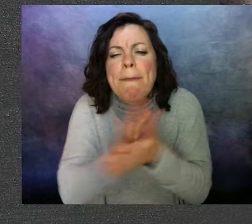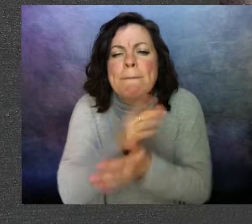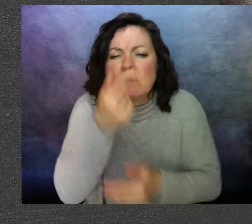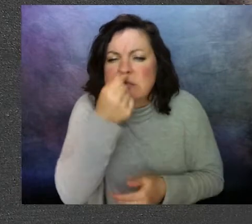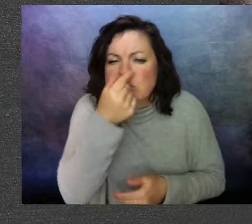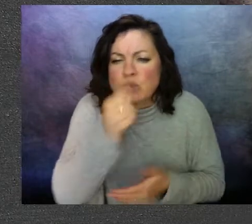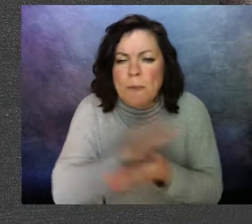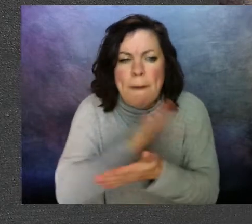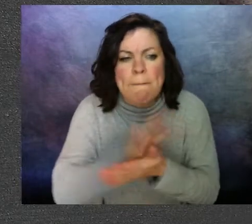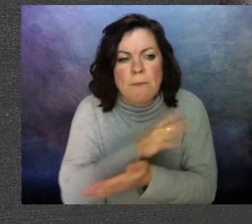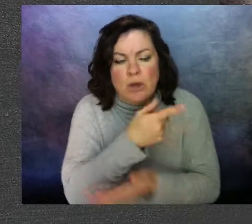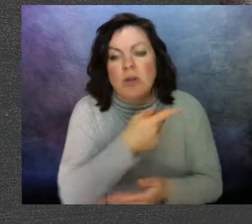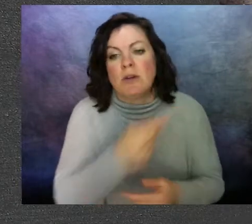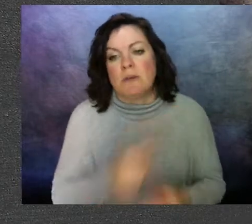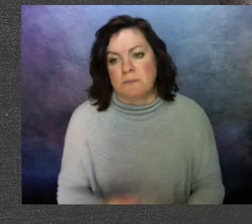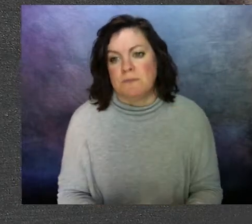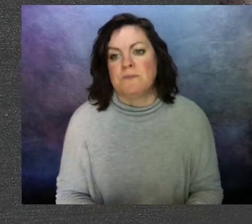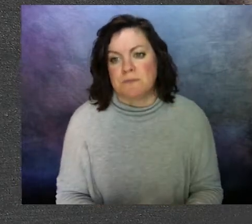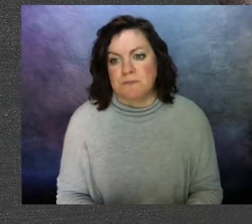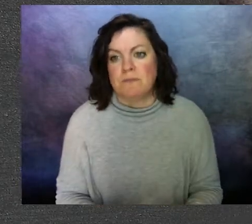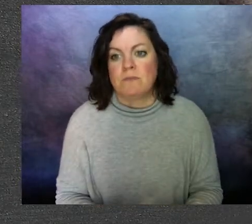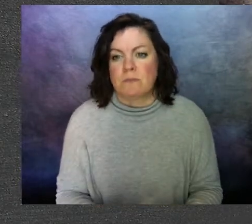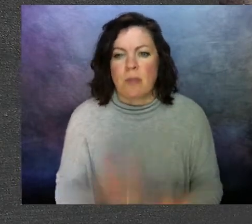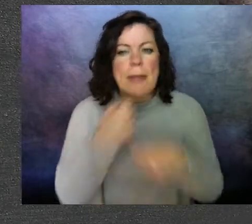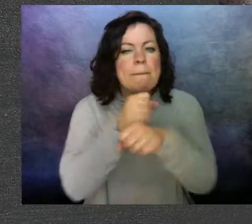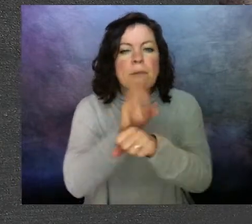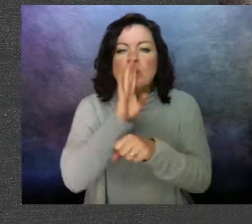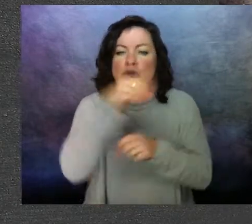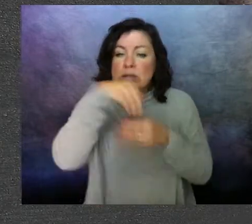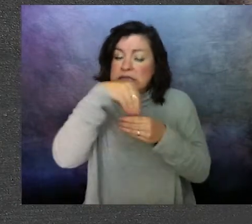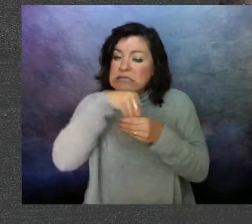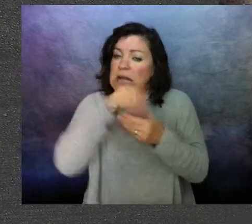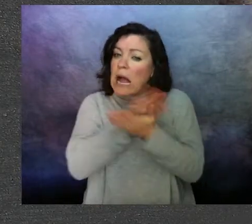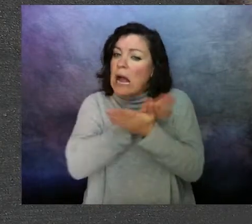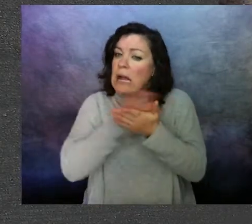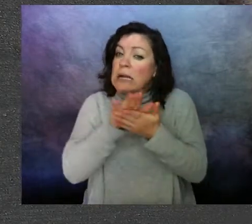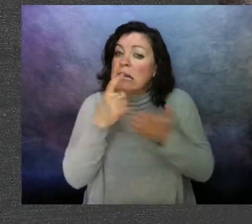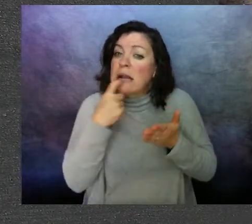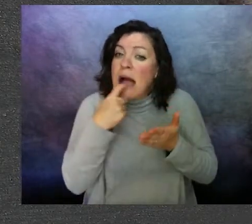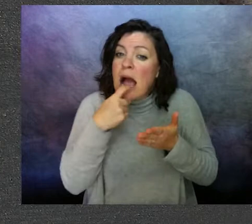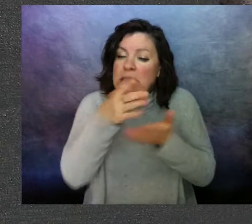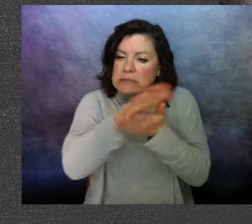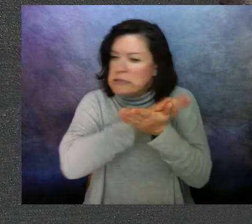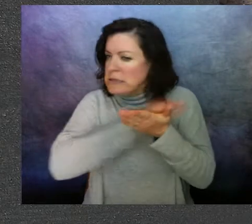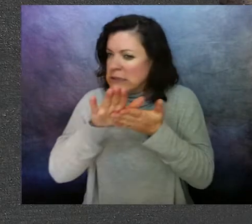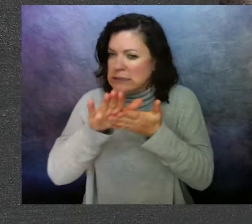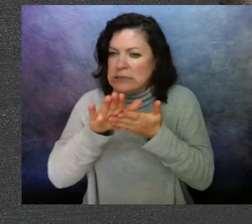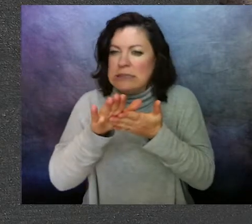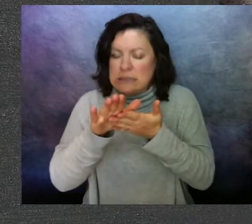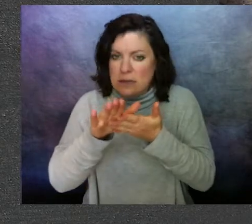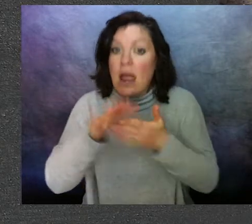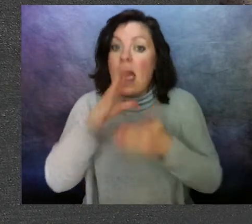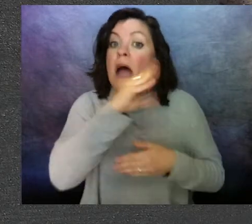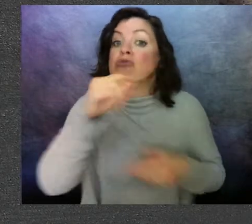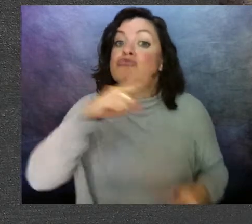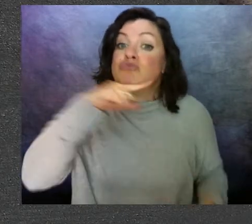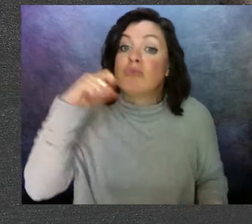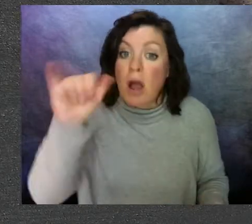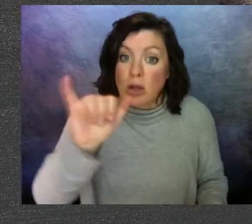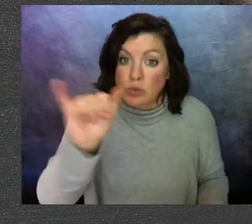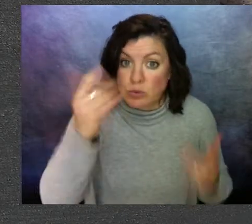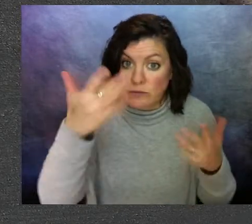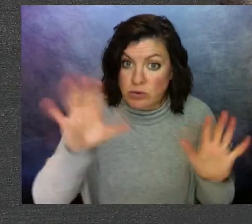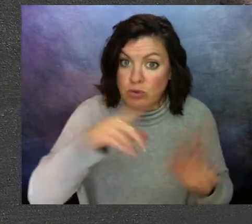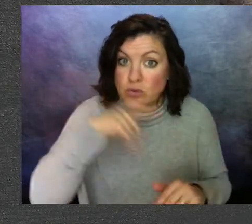your jar real nice and clean, make sure all the food particles are out of it, and then you're good to go, and nice and dry. So you're